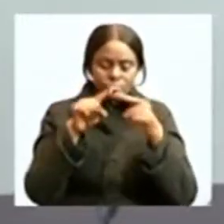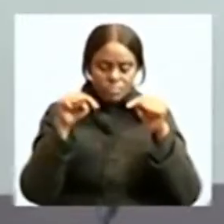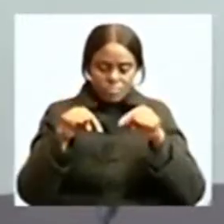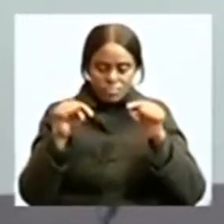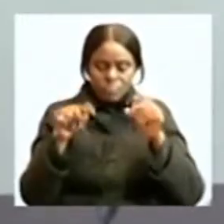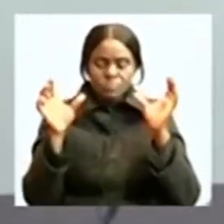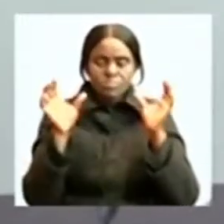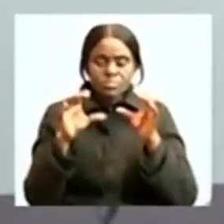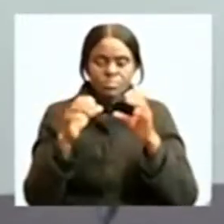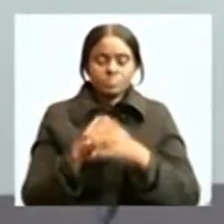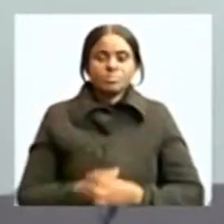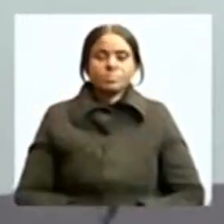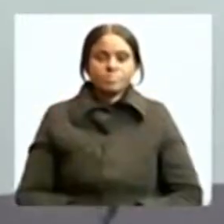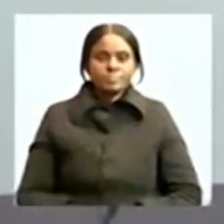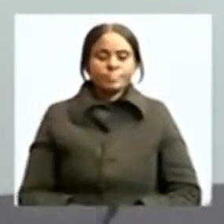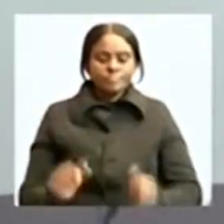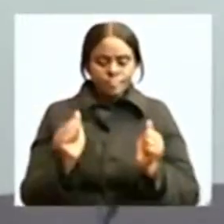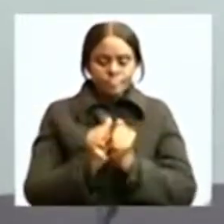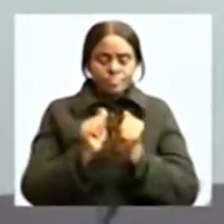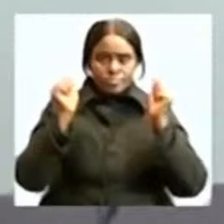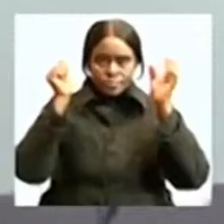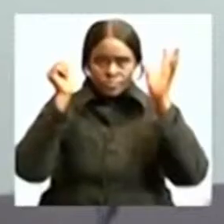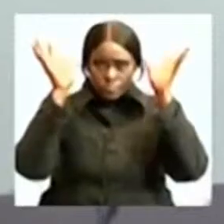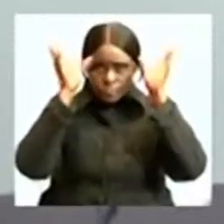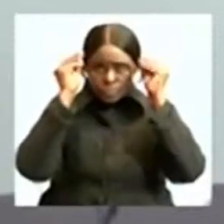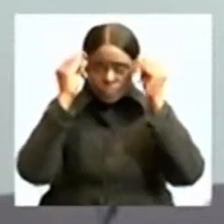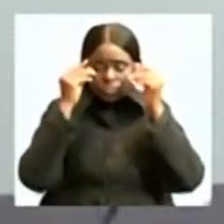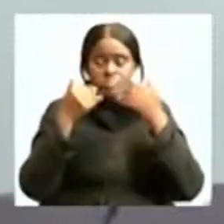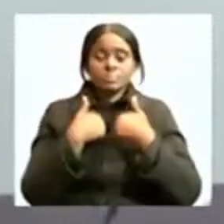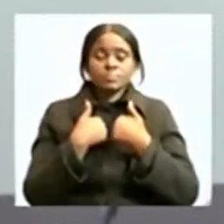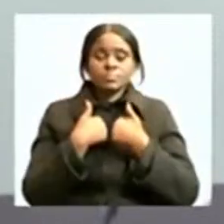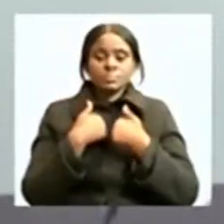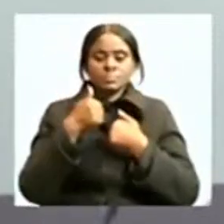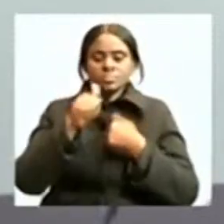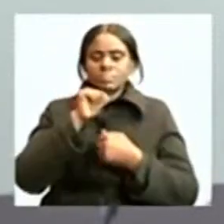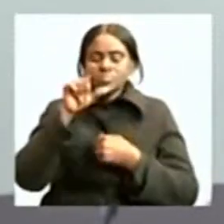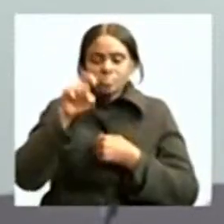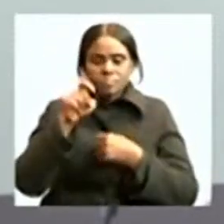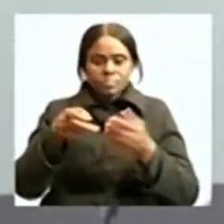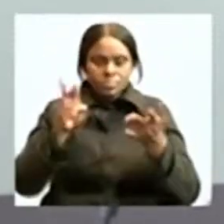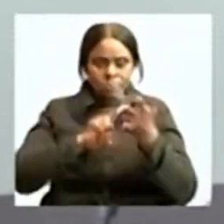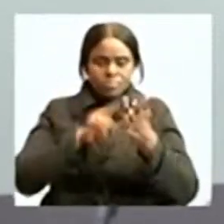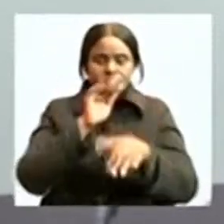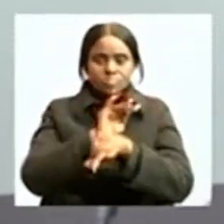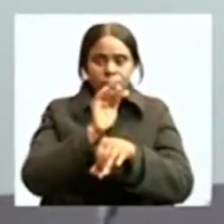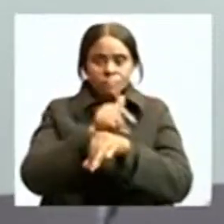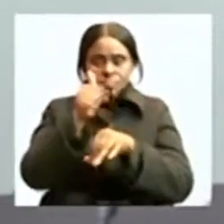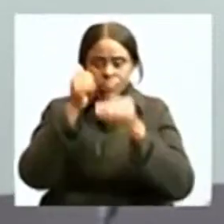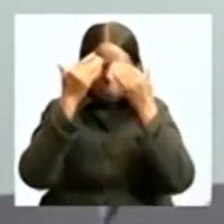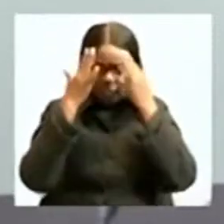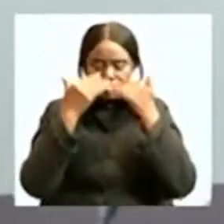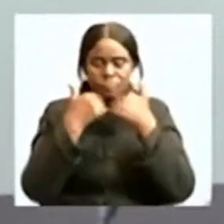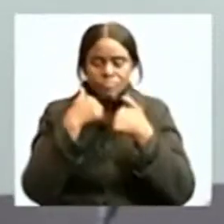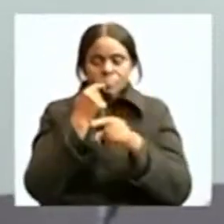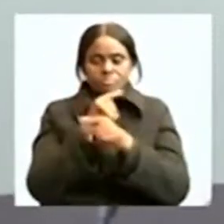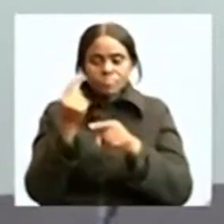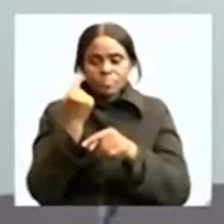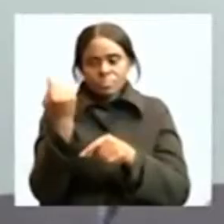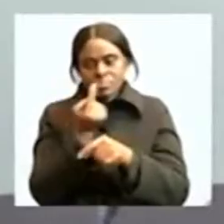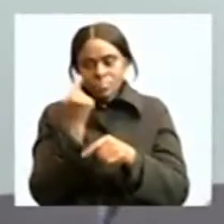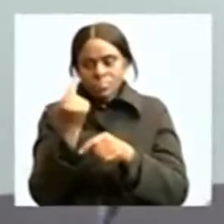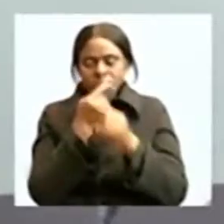committee. With the experience that you have, we don't need to emphasize you are aware. It's just a